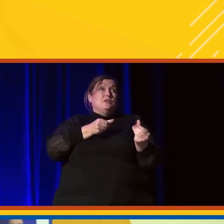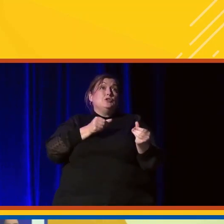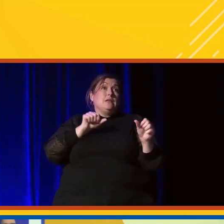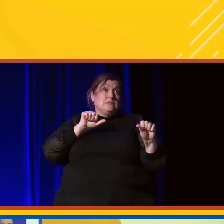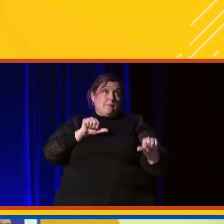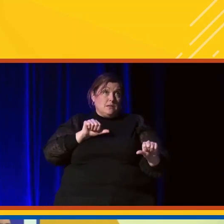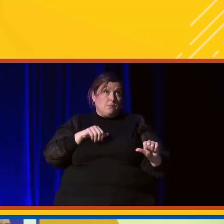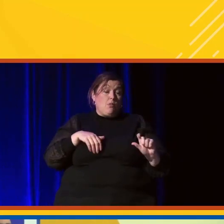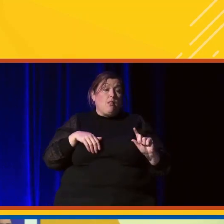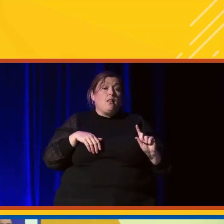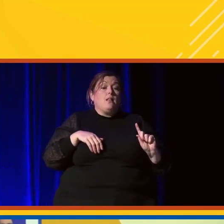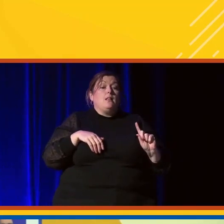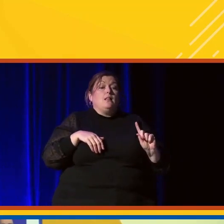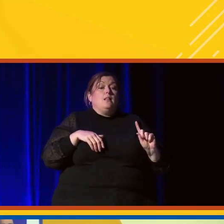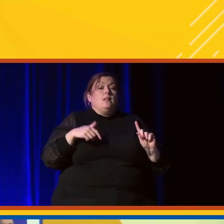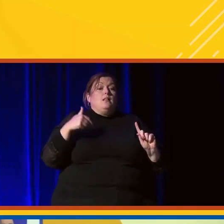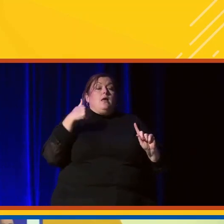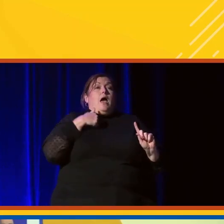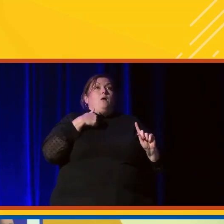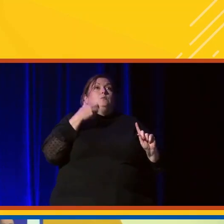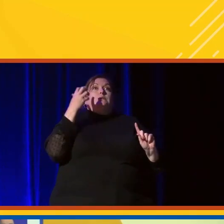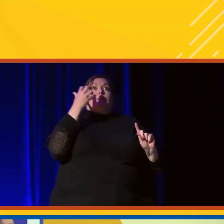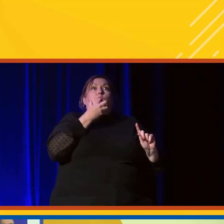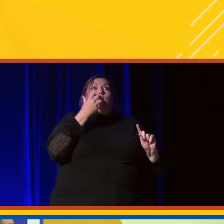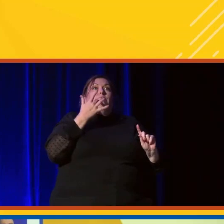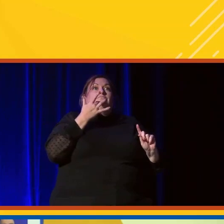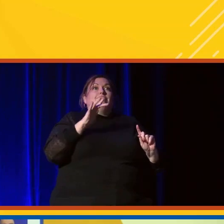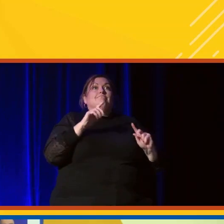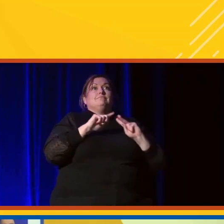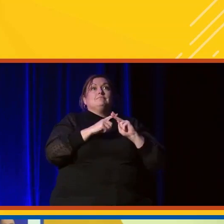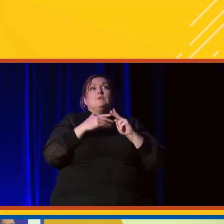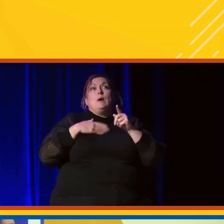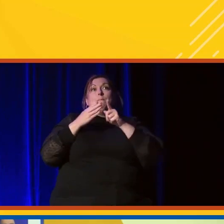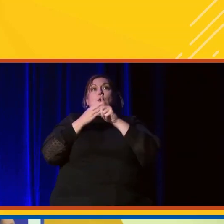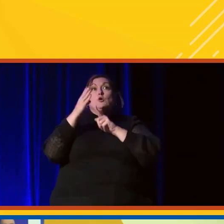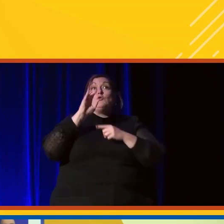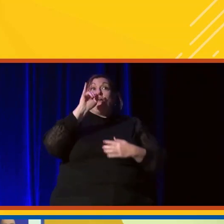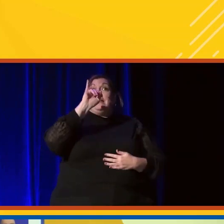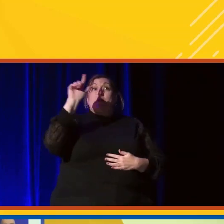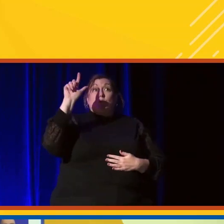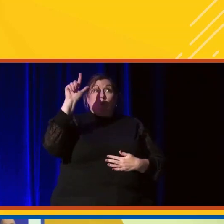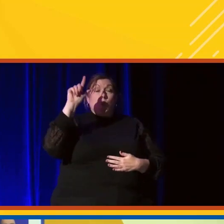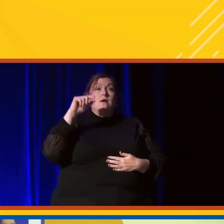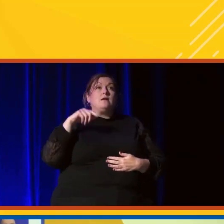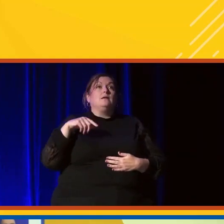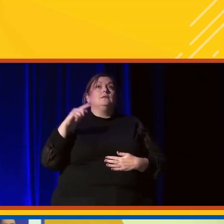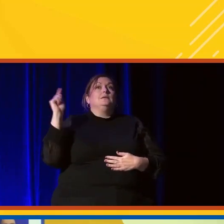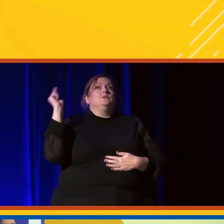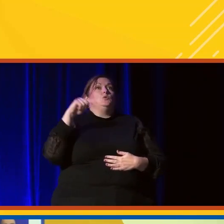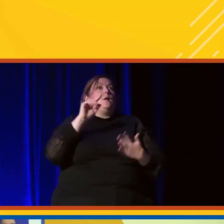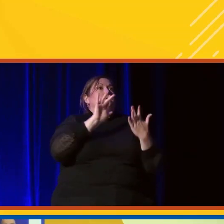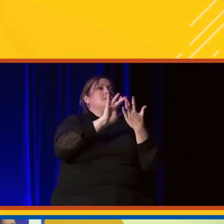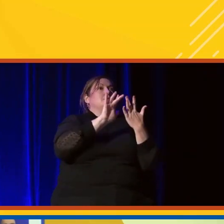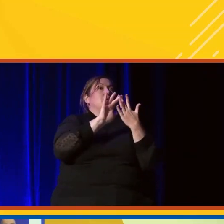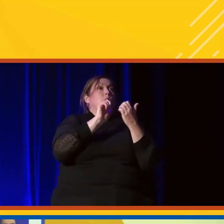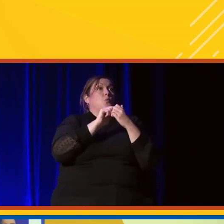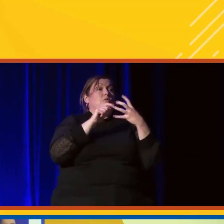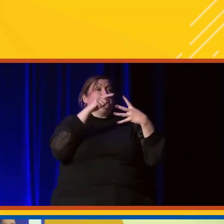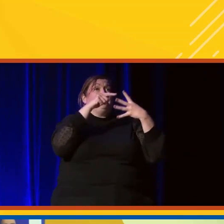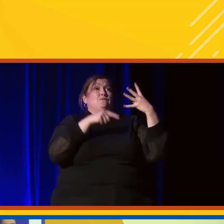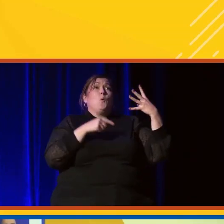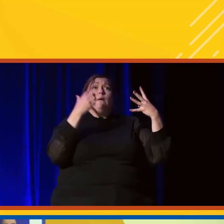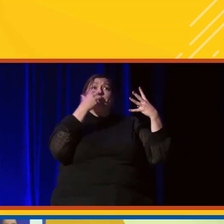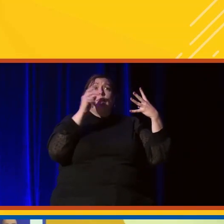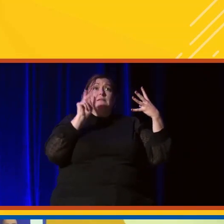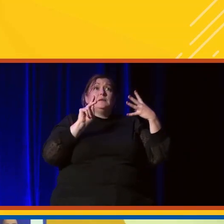can. I was incredibly fortunate when I started my career at Illinois to come into contact with these four amazing